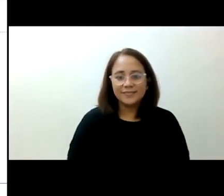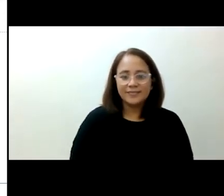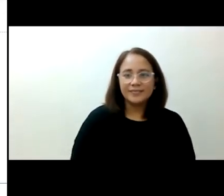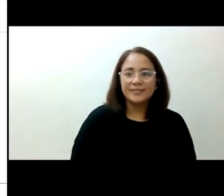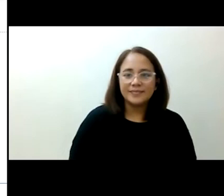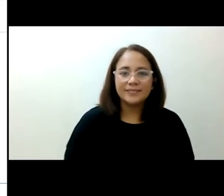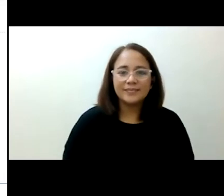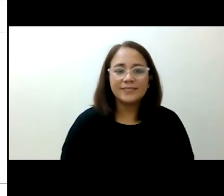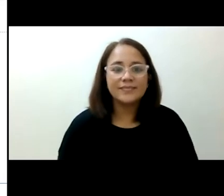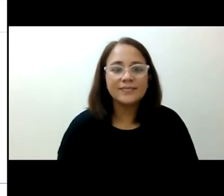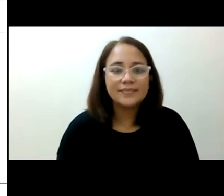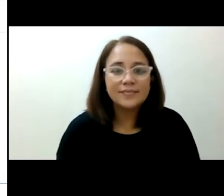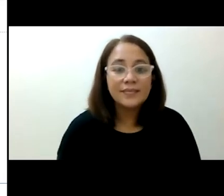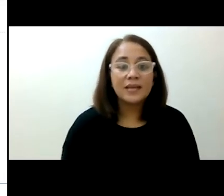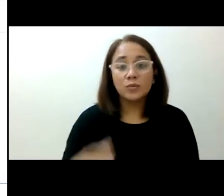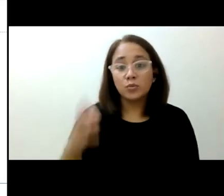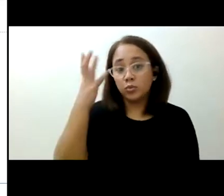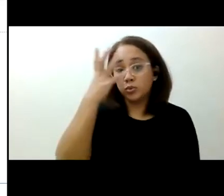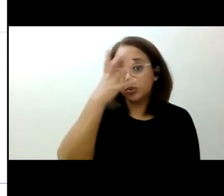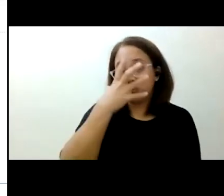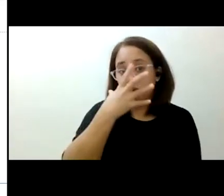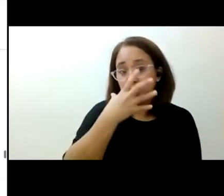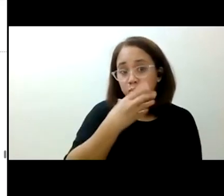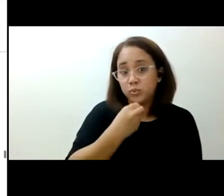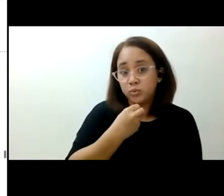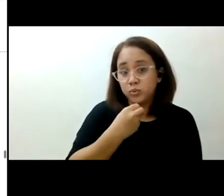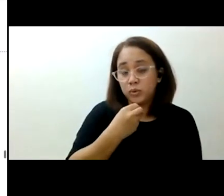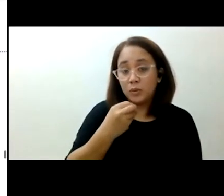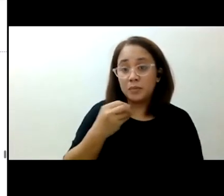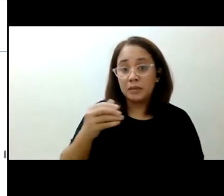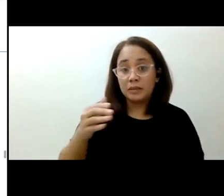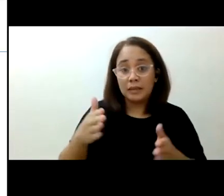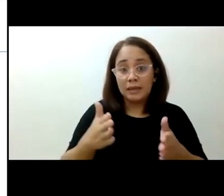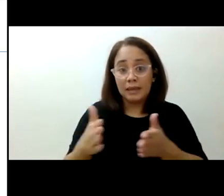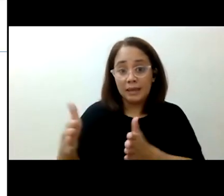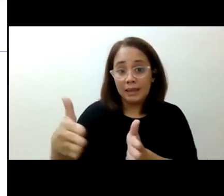Okay, and beautiful, you could sign beautiful lake.